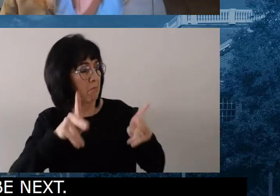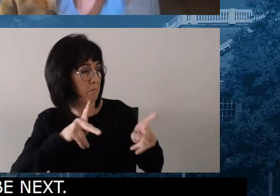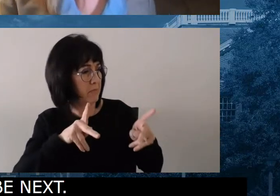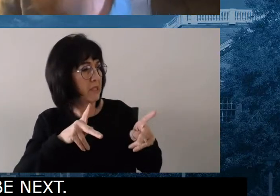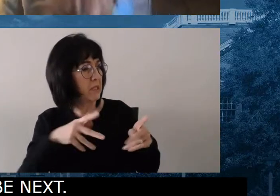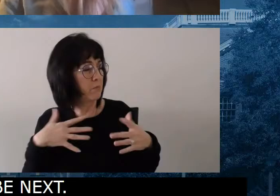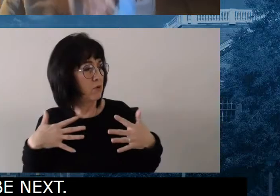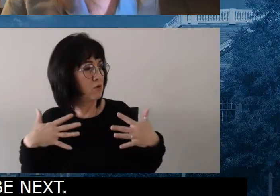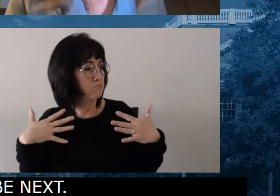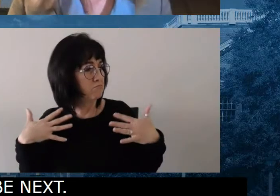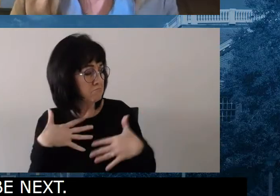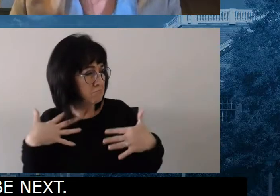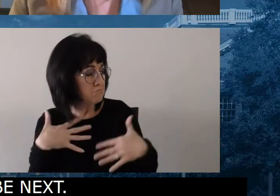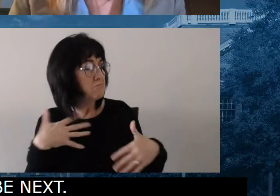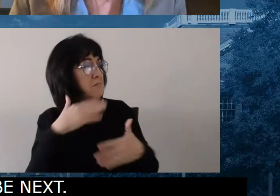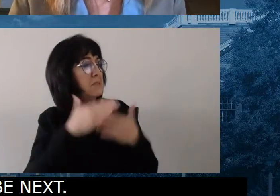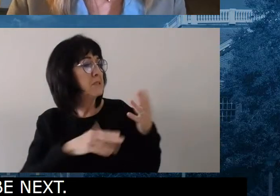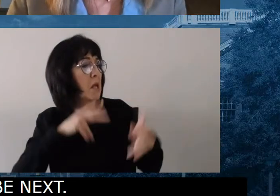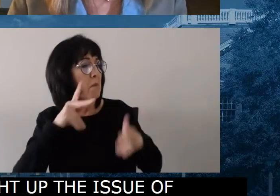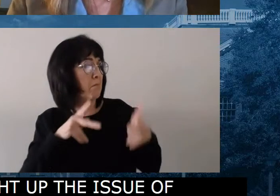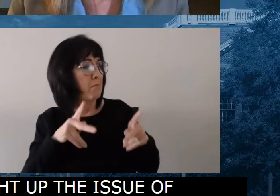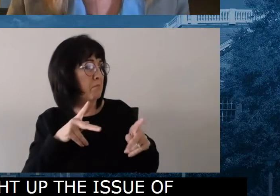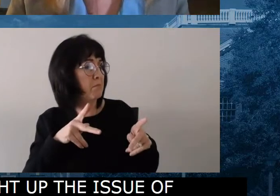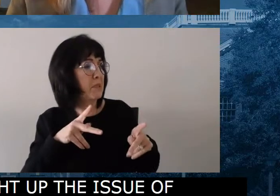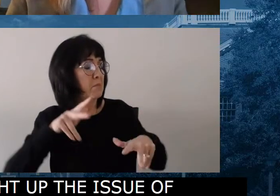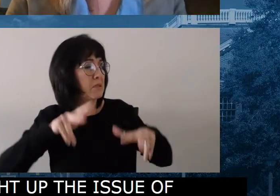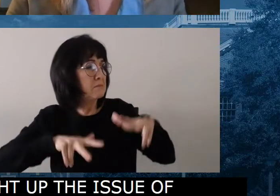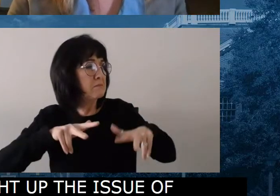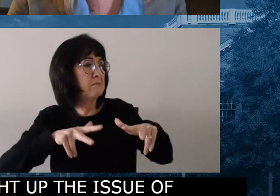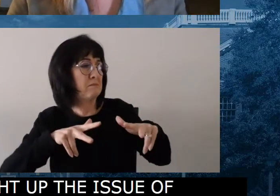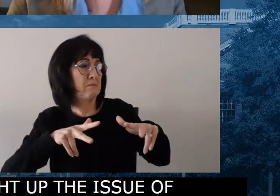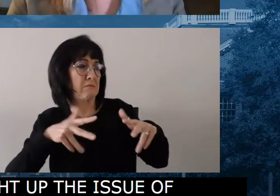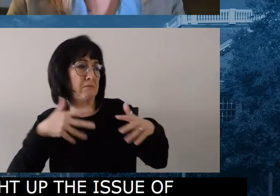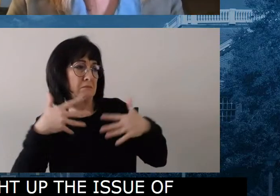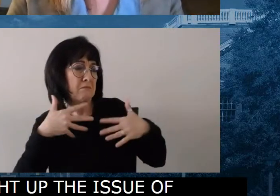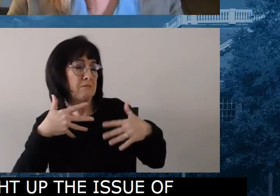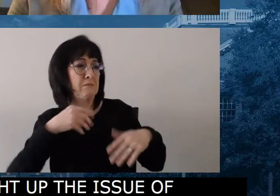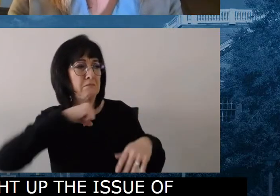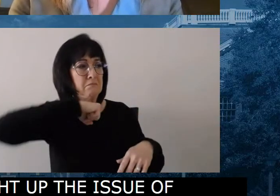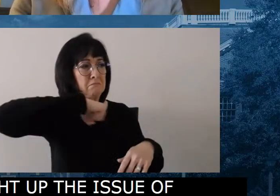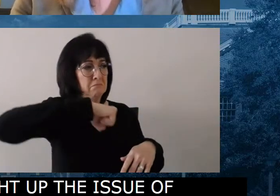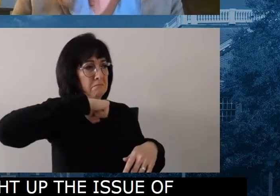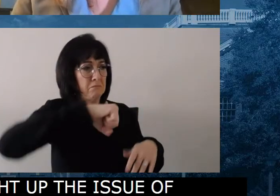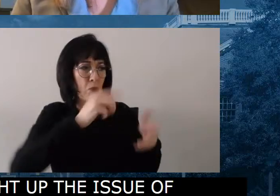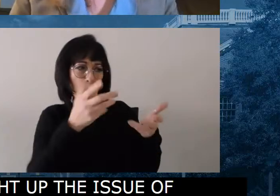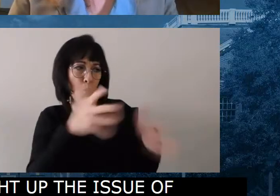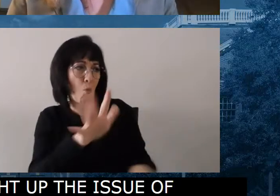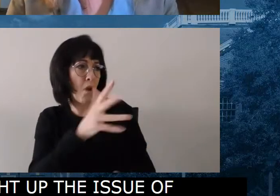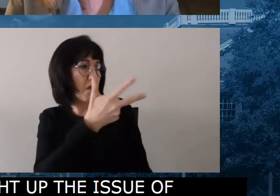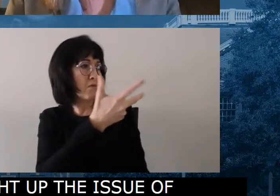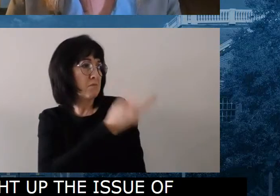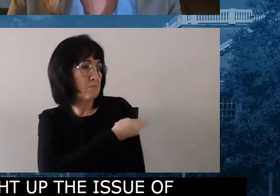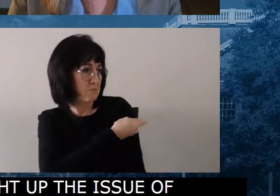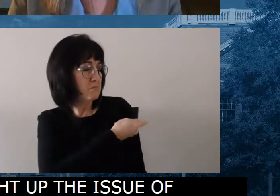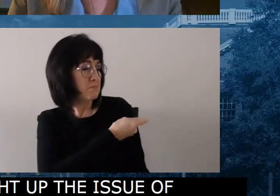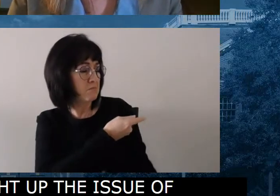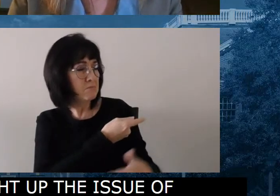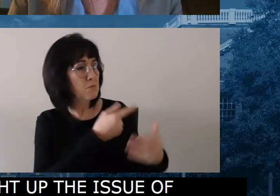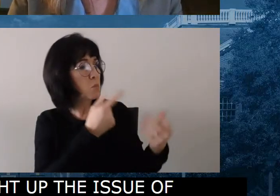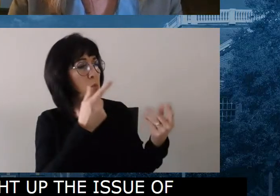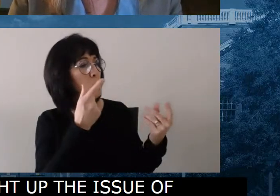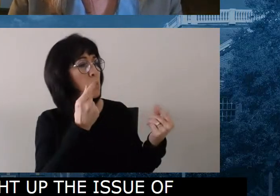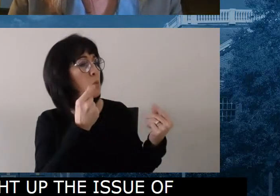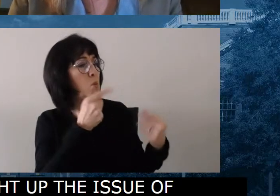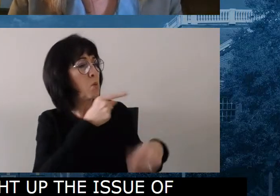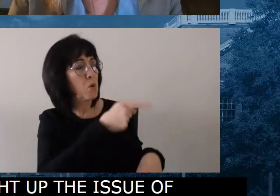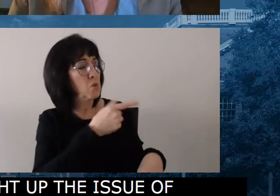specific groups that you're noticing that in? Is that part of a challenge for your equity goals at